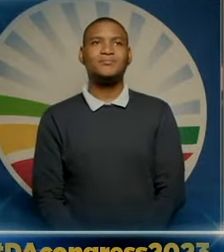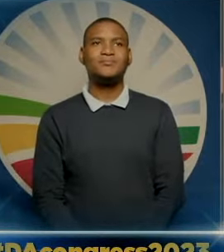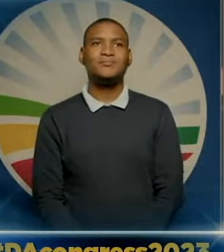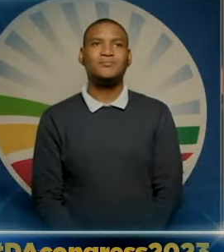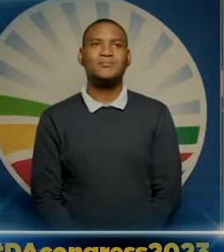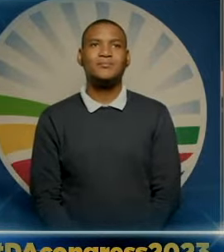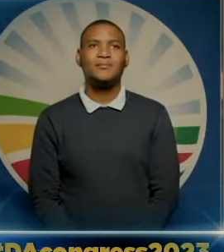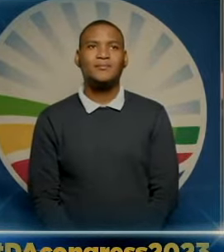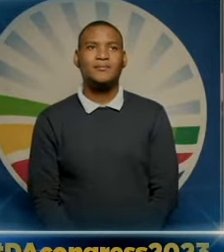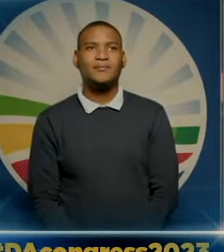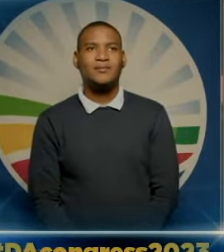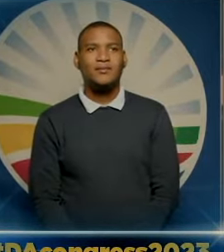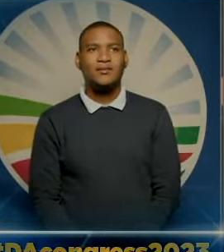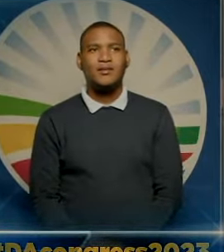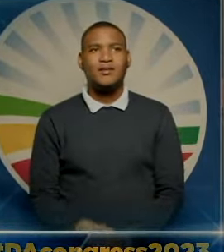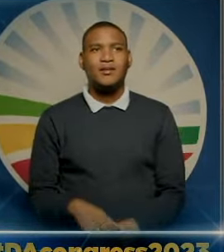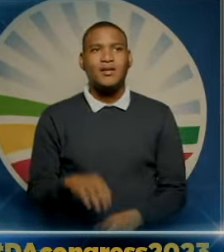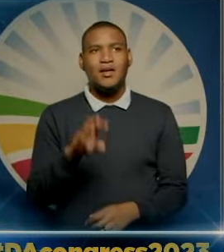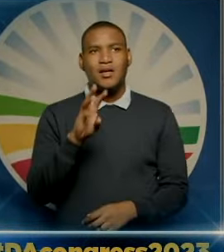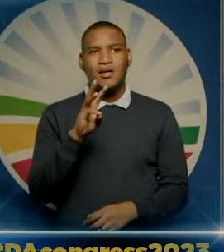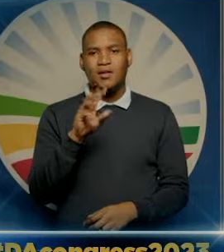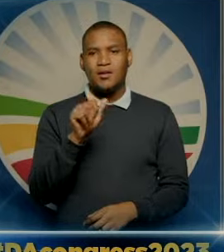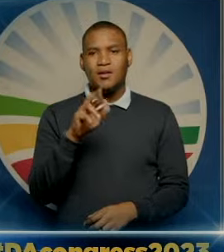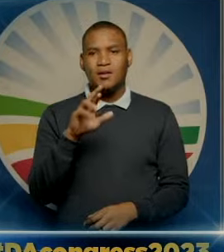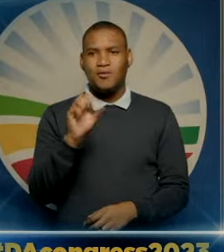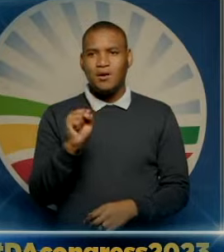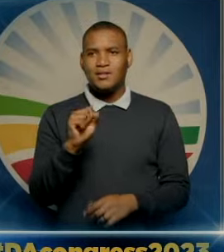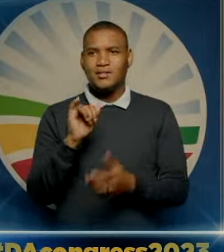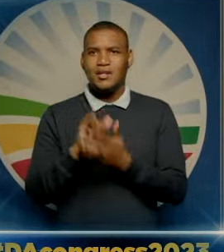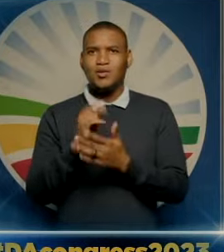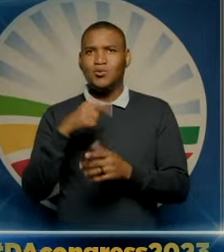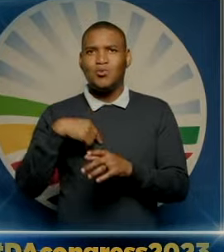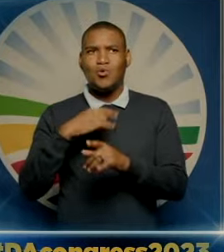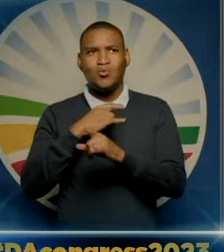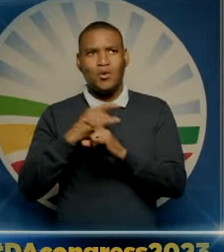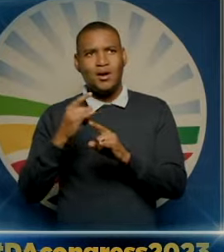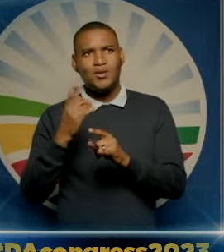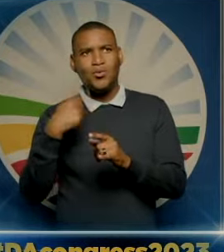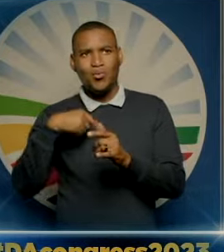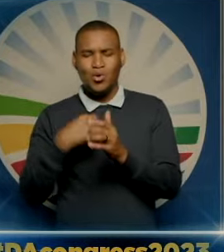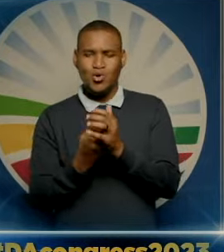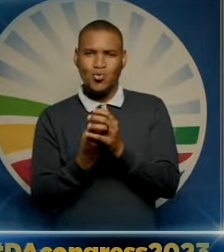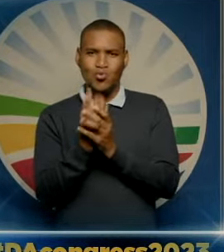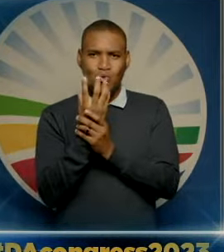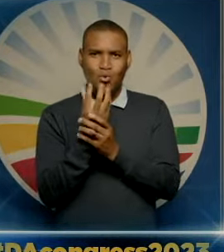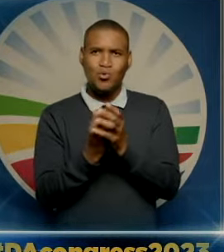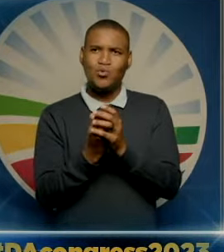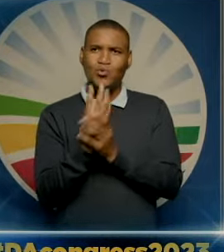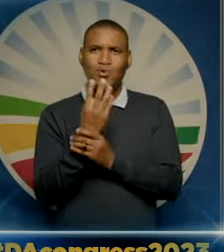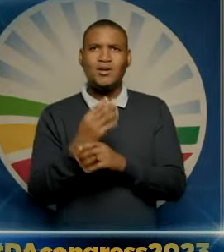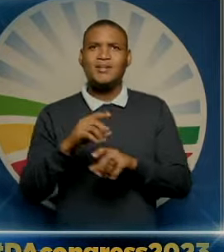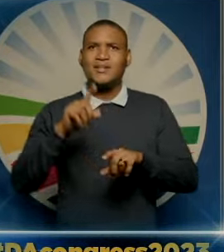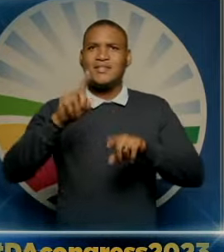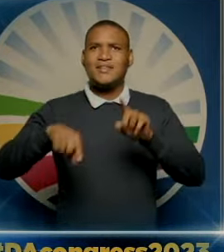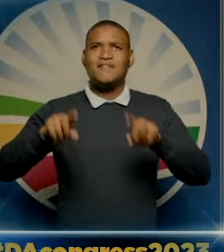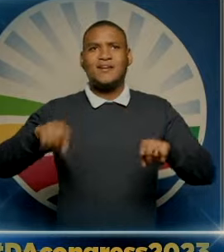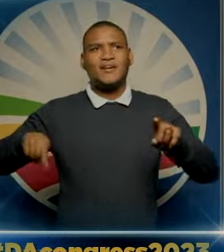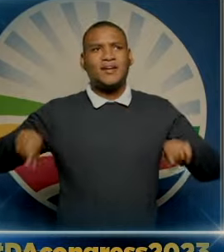Even in the wards that we don't win of the ANC or other parties, we grow, and we grow in a diverse array